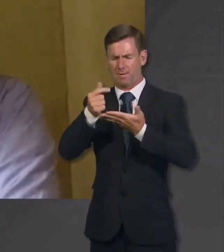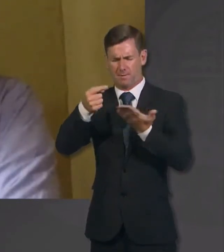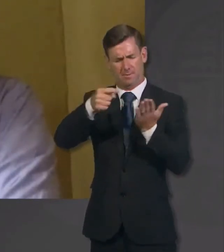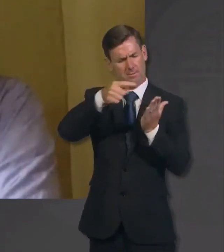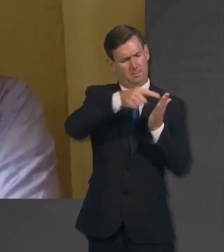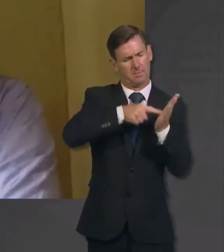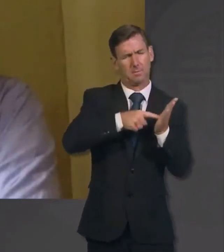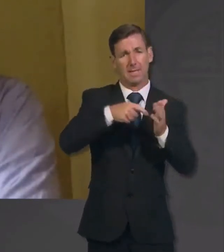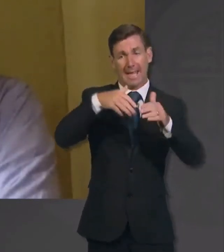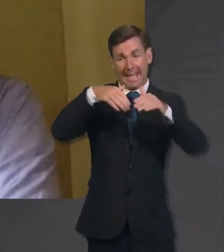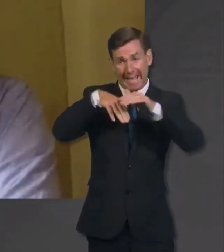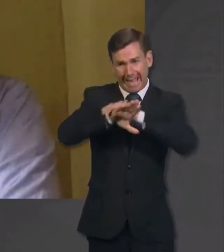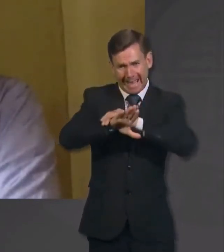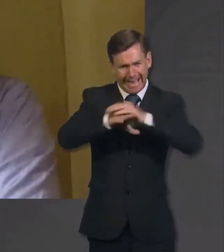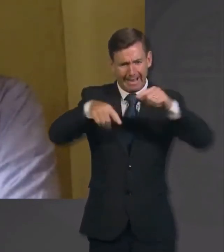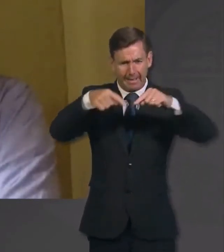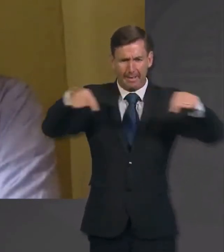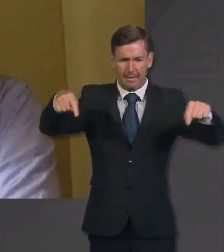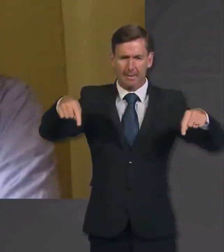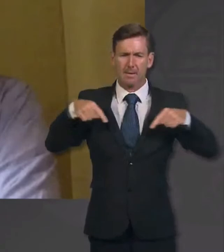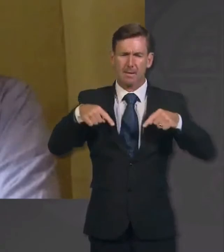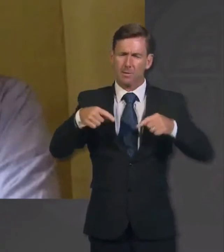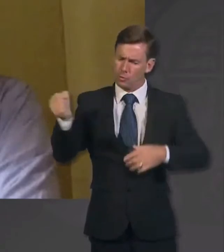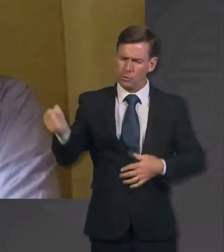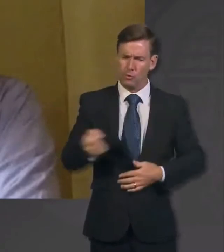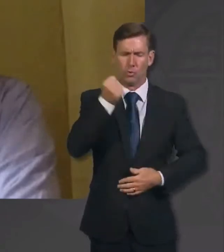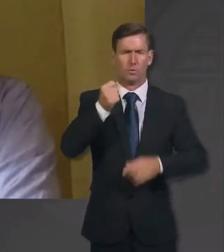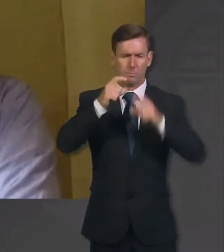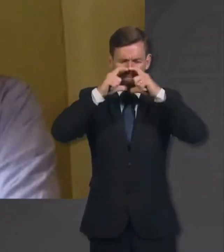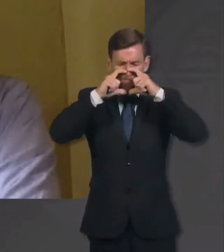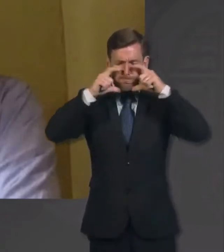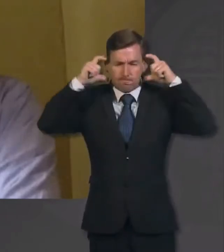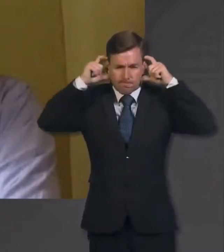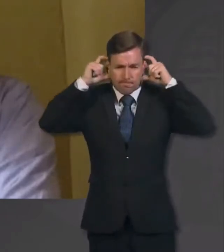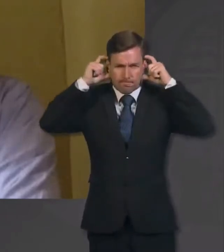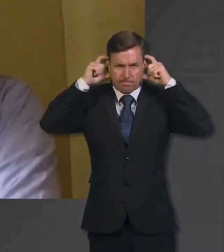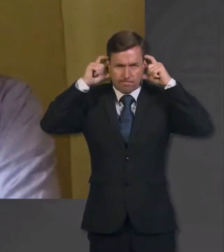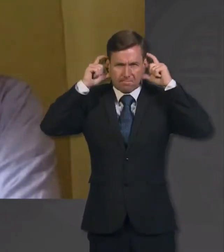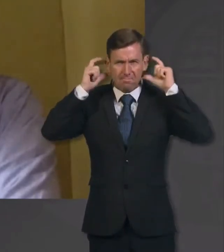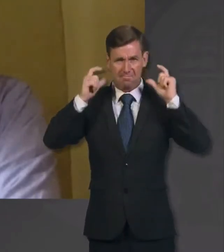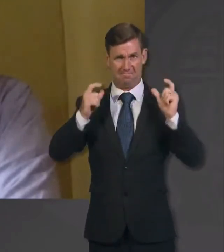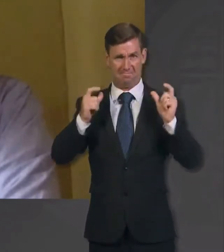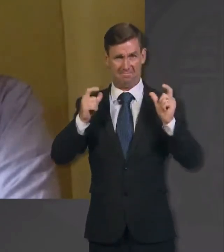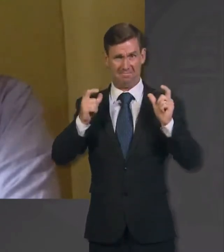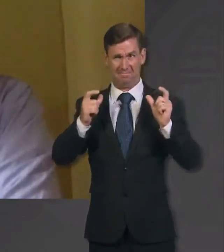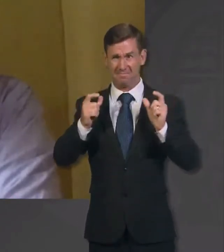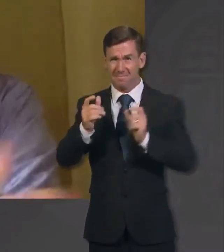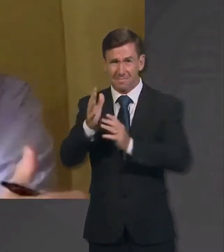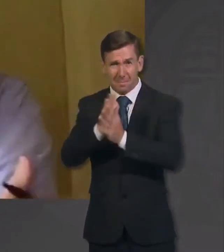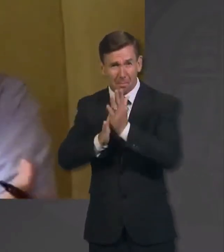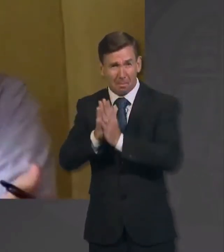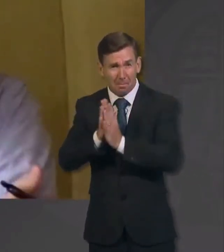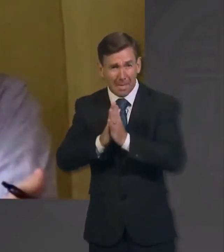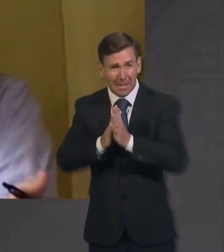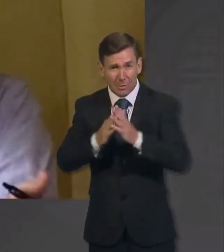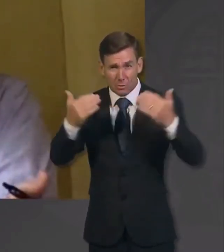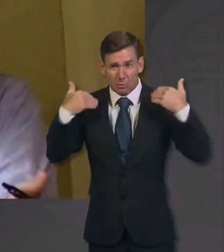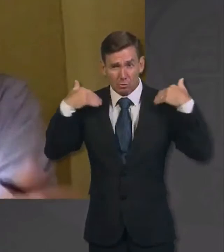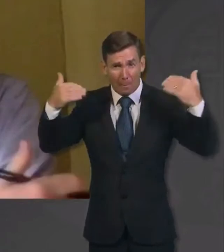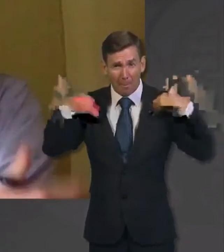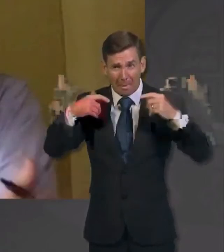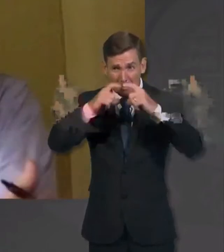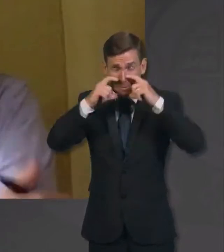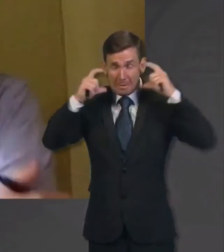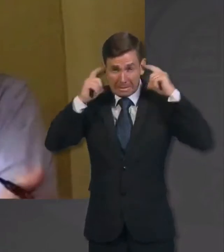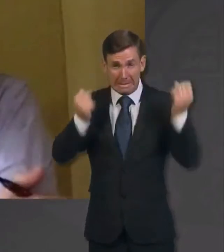with people that you don't know. Does that mean gyms? And are you yet wearing a face